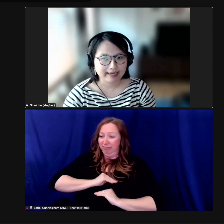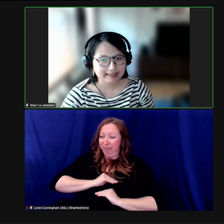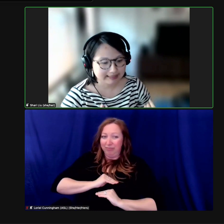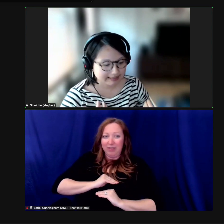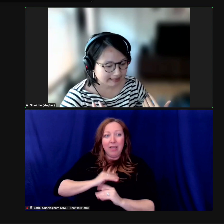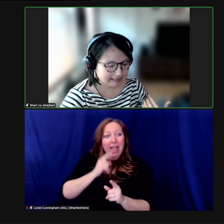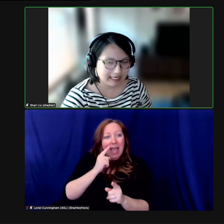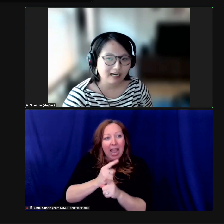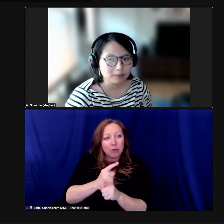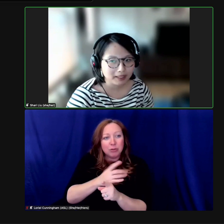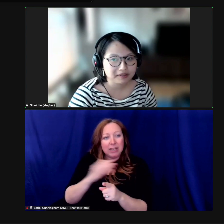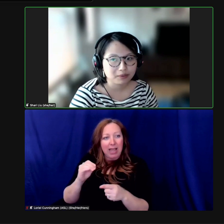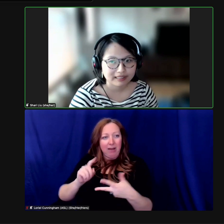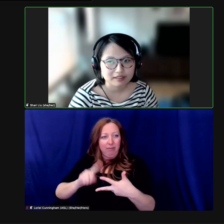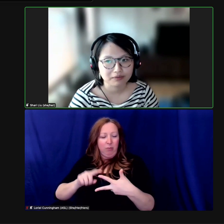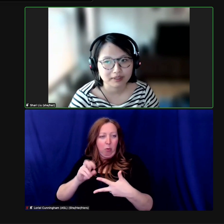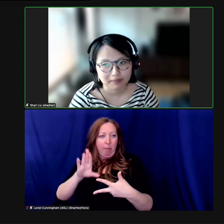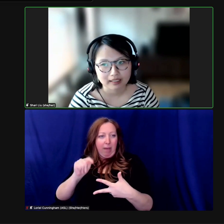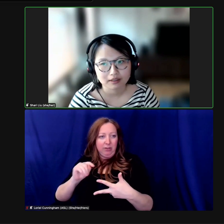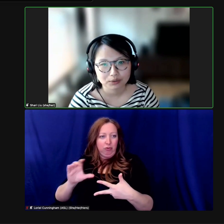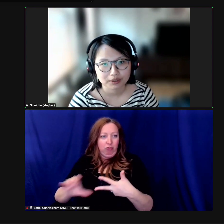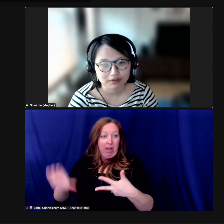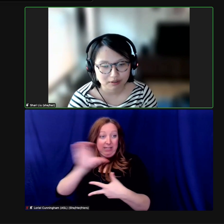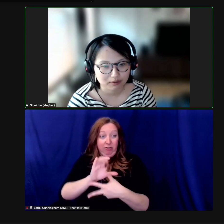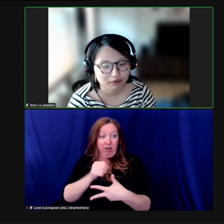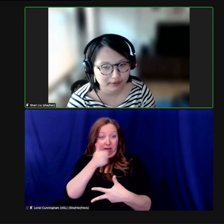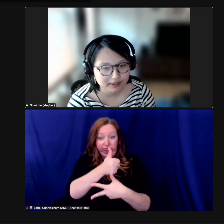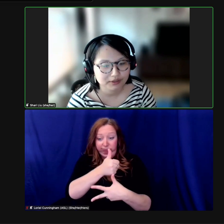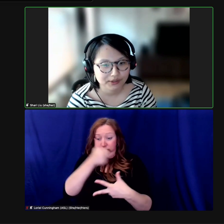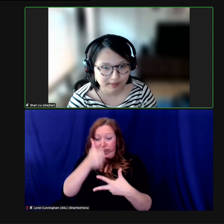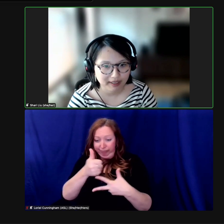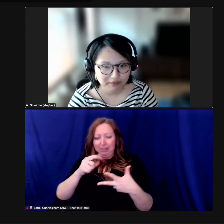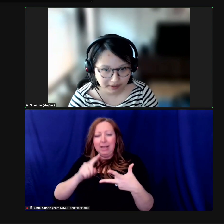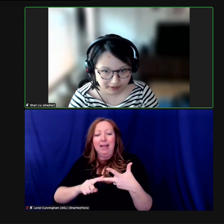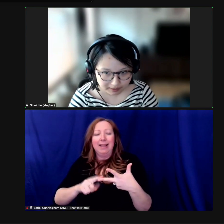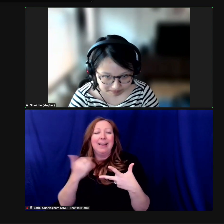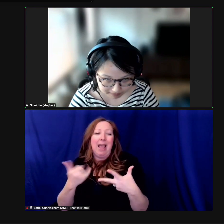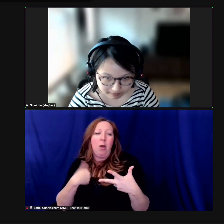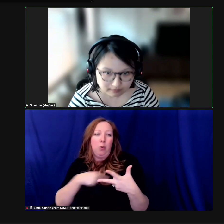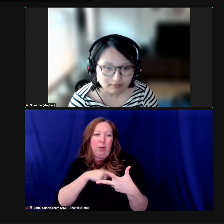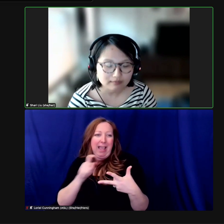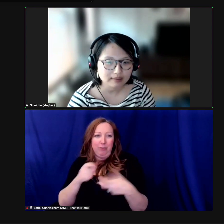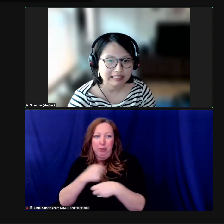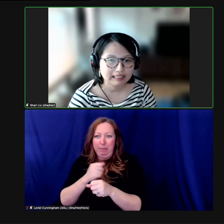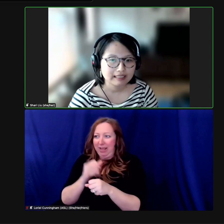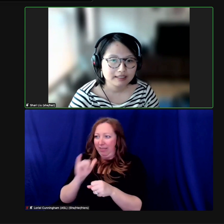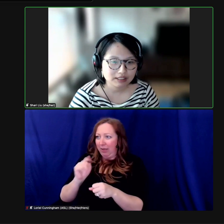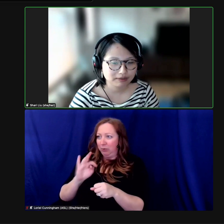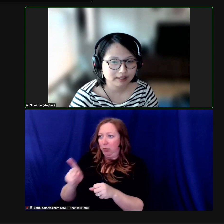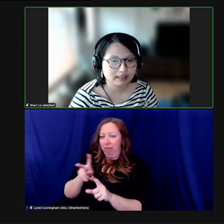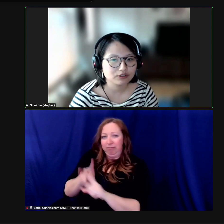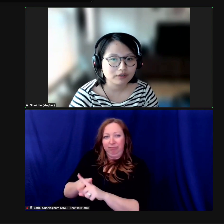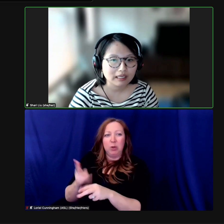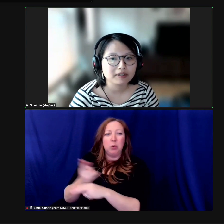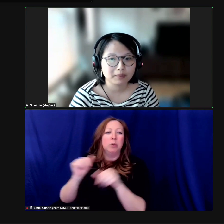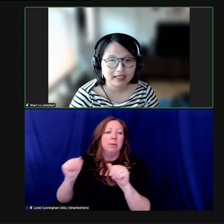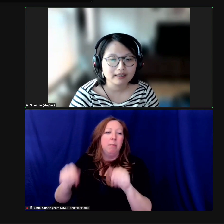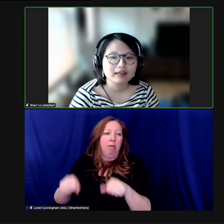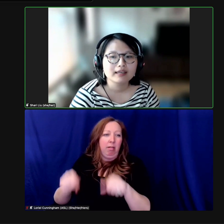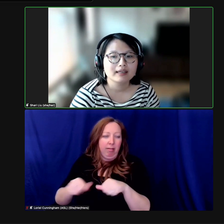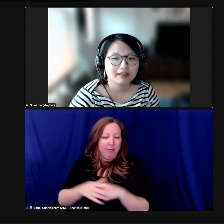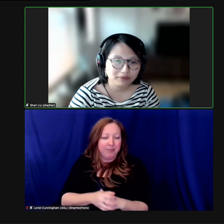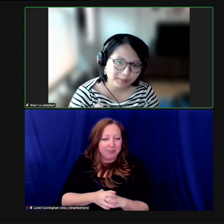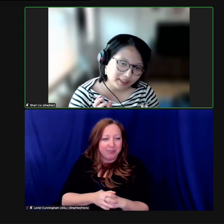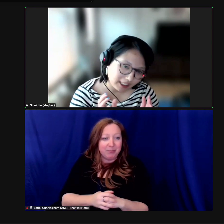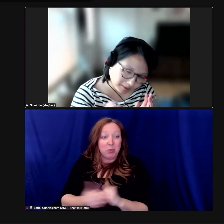with. And now part of the work is really making the tool usable for researchers in my field. So the dream would